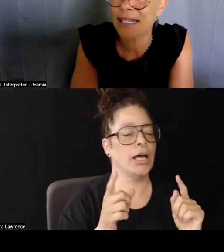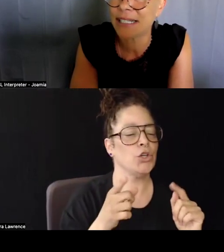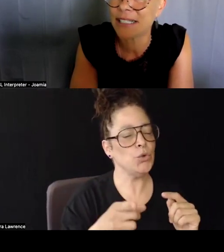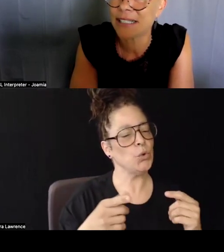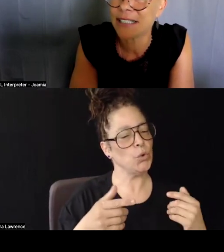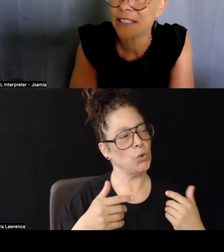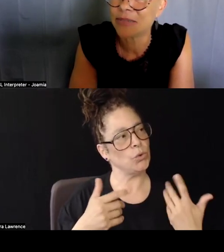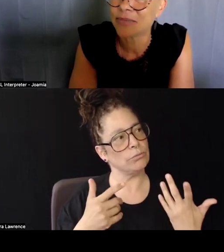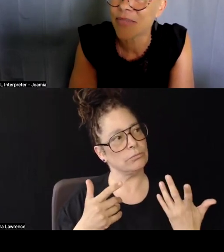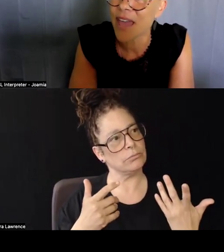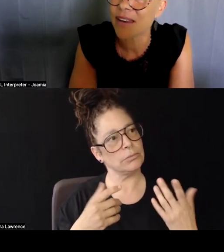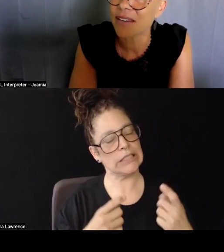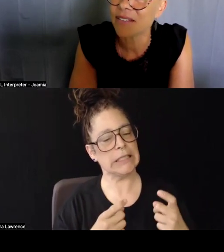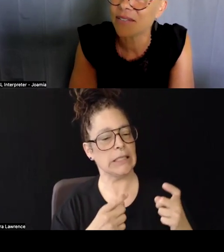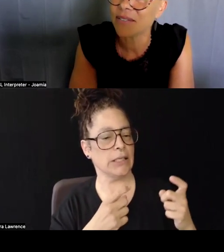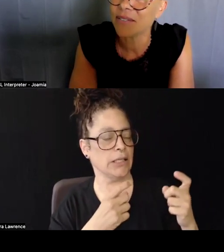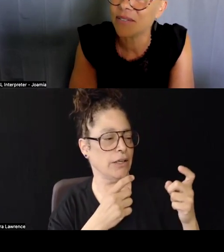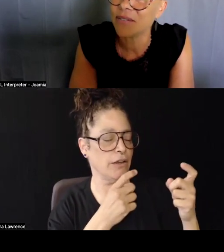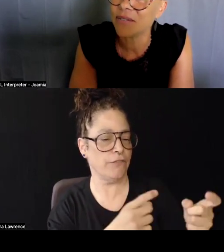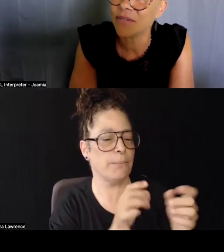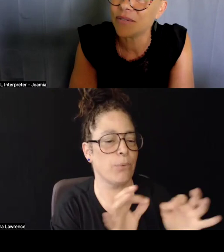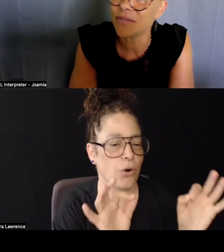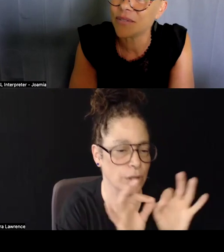uh, that